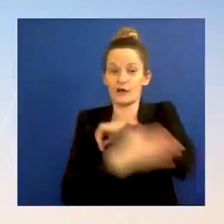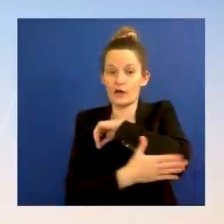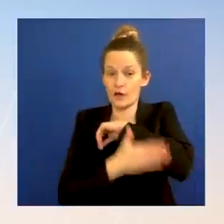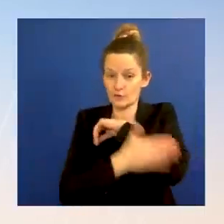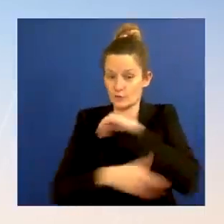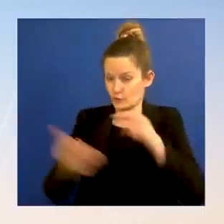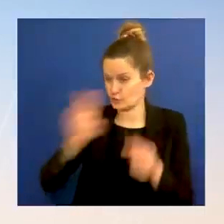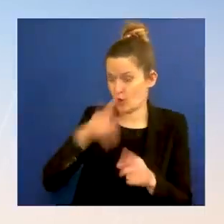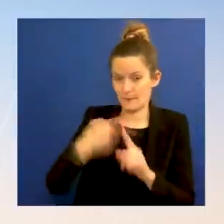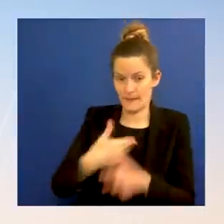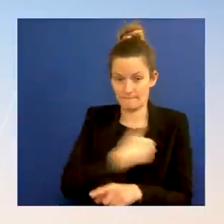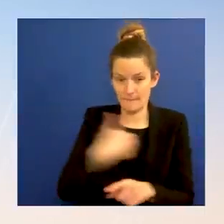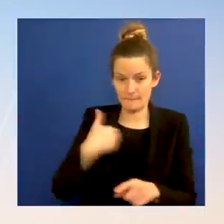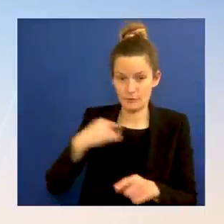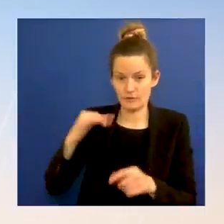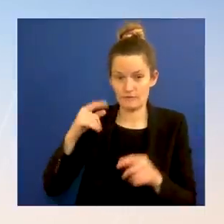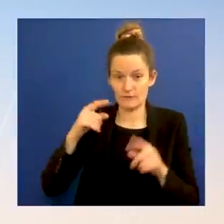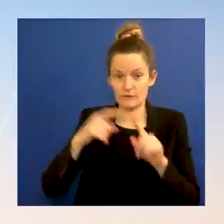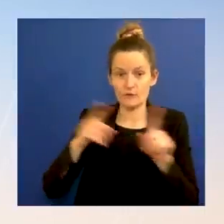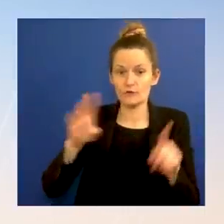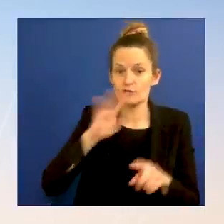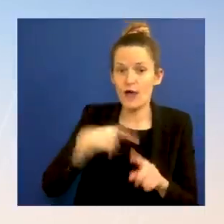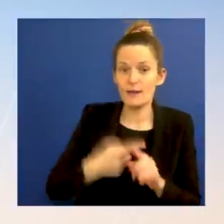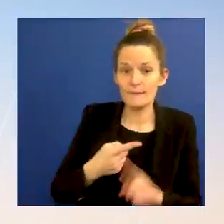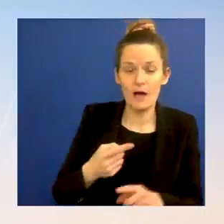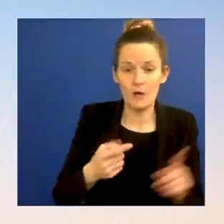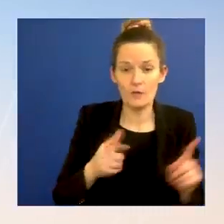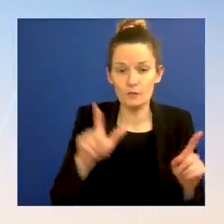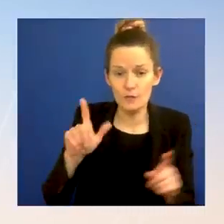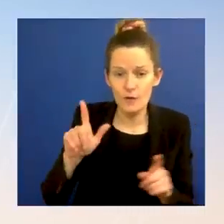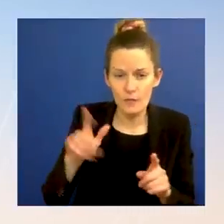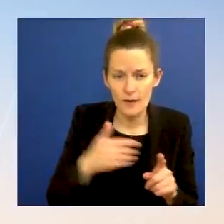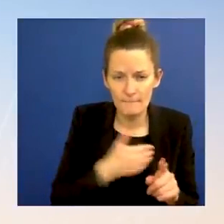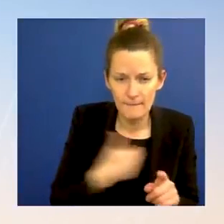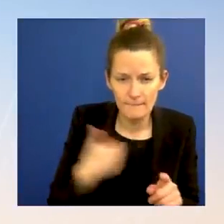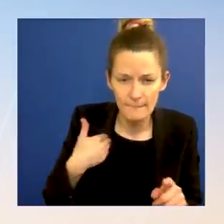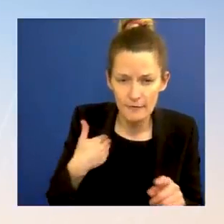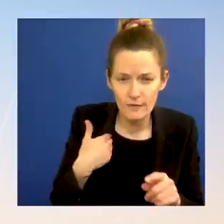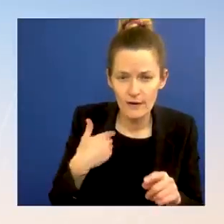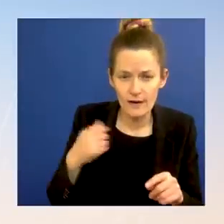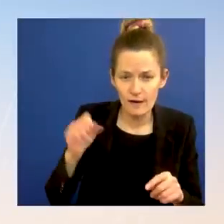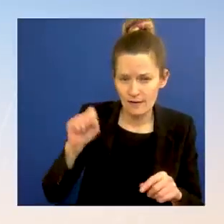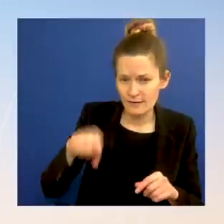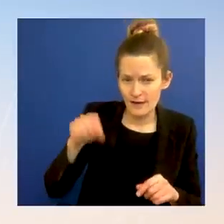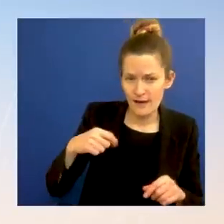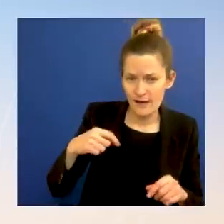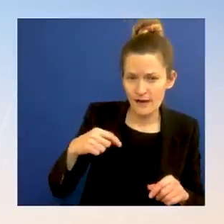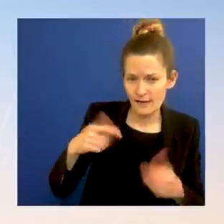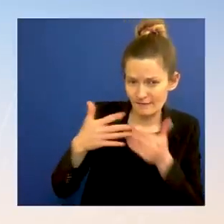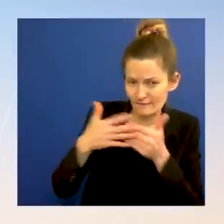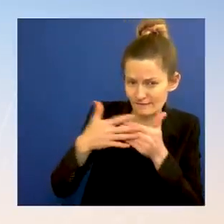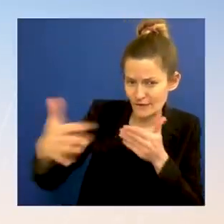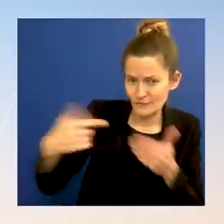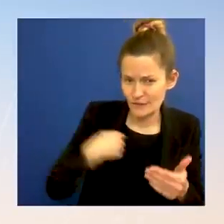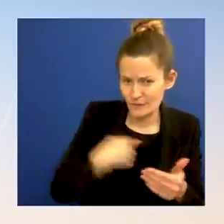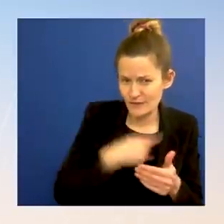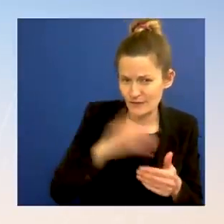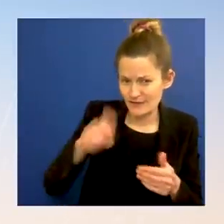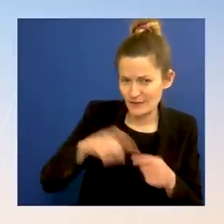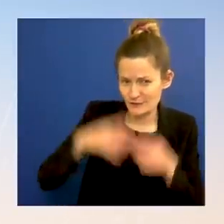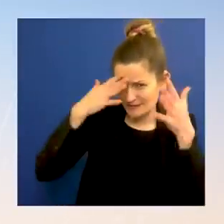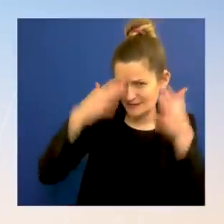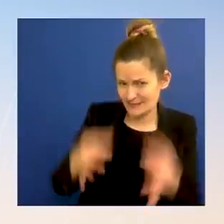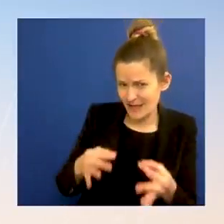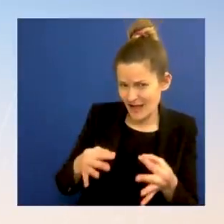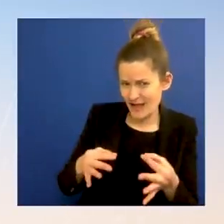we are not the only one, but certainly accountability would be a part of that process. Because it would be a concern for the U.S. or for the U.N. for